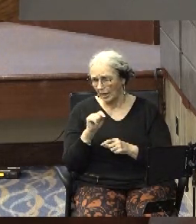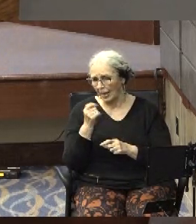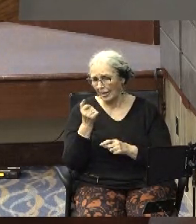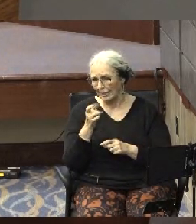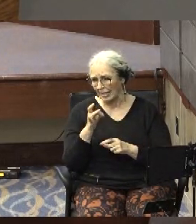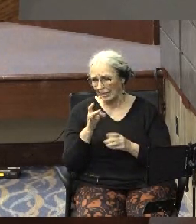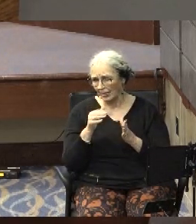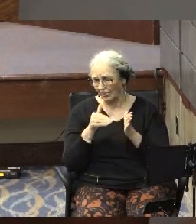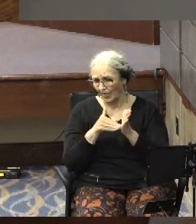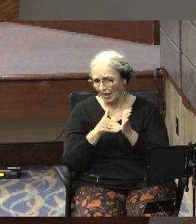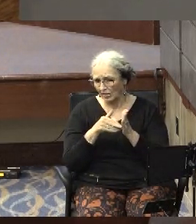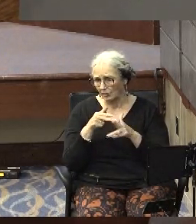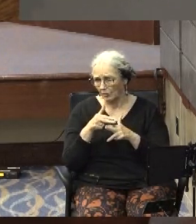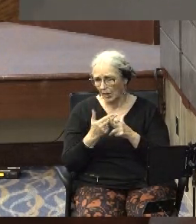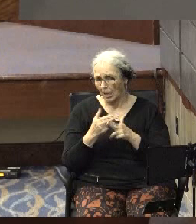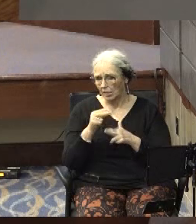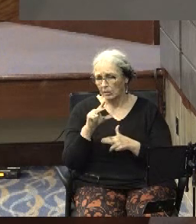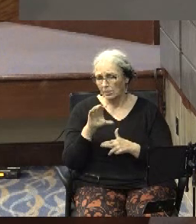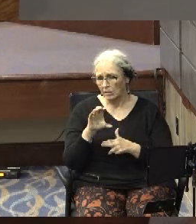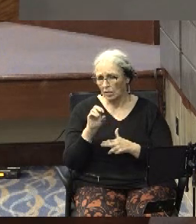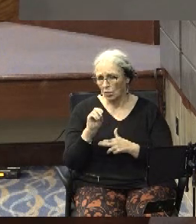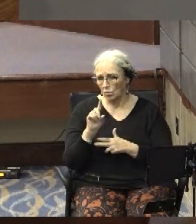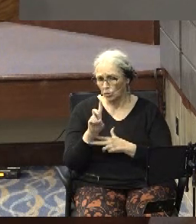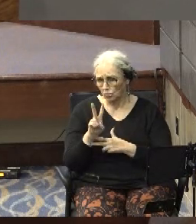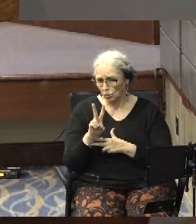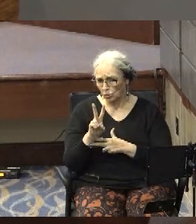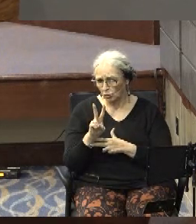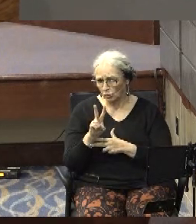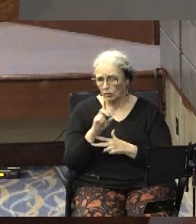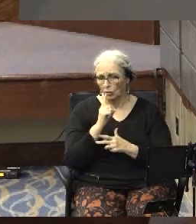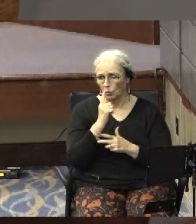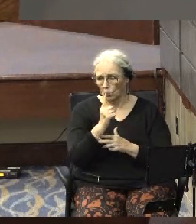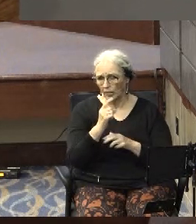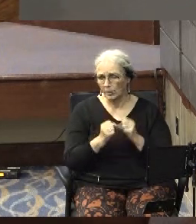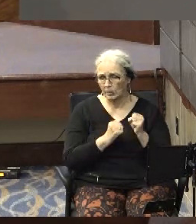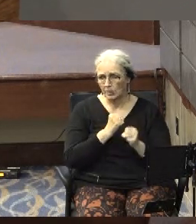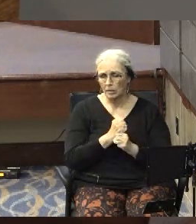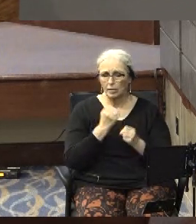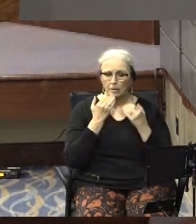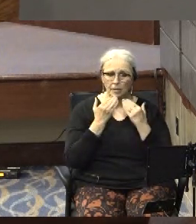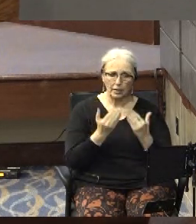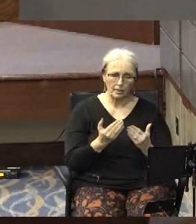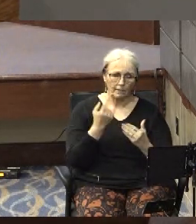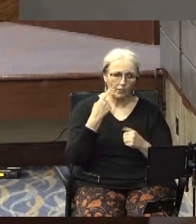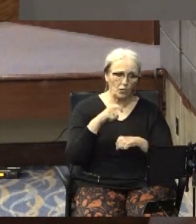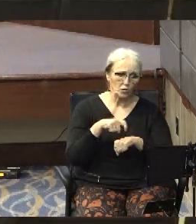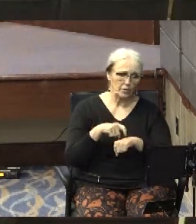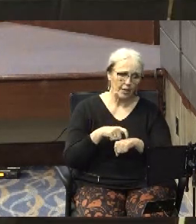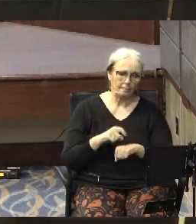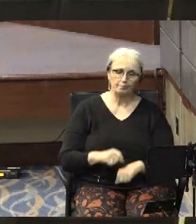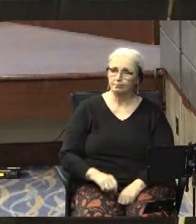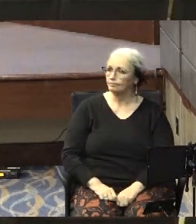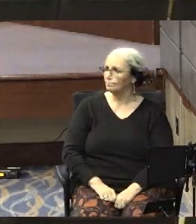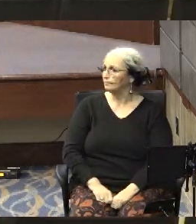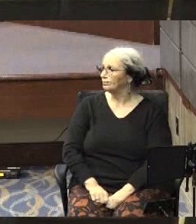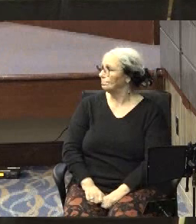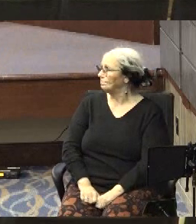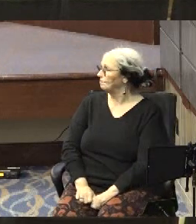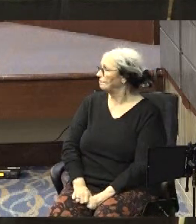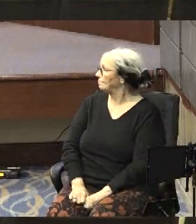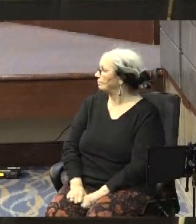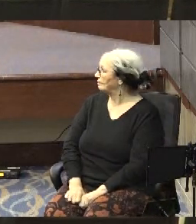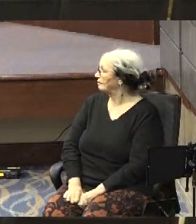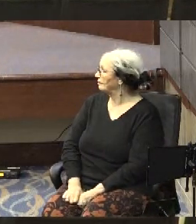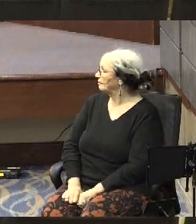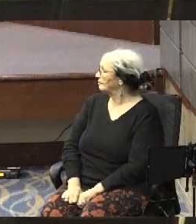of CO2 during that 1 year lifetime. Thank you for your time. Thank you, sir. The next card we